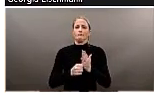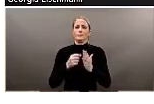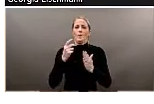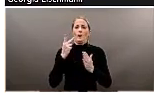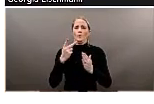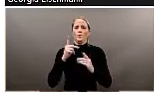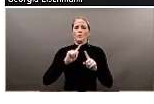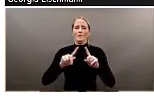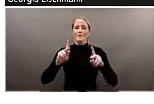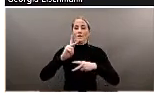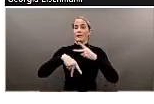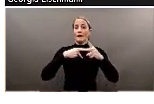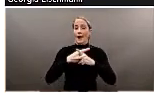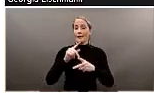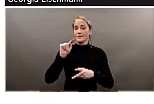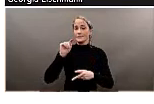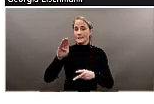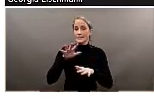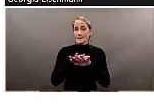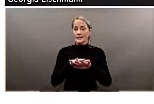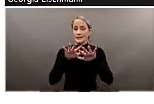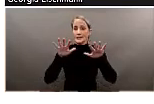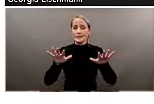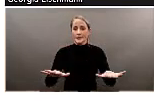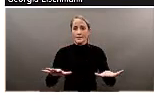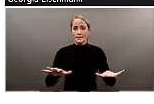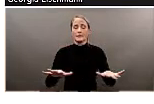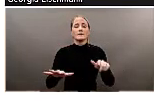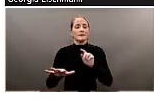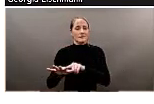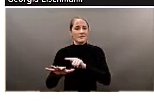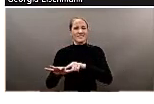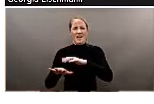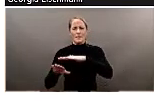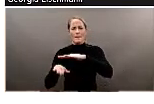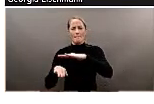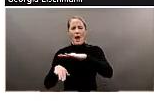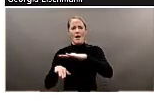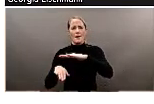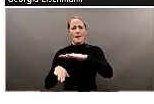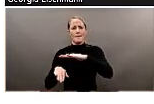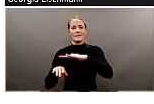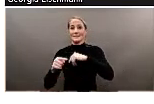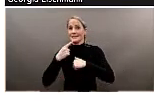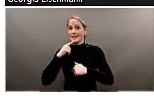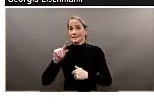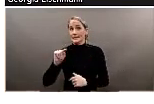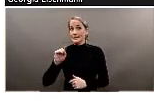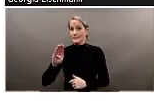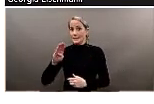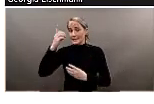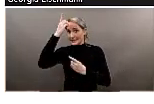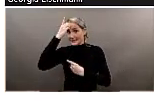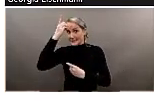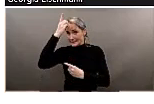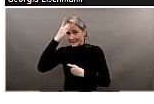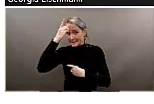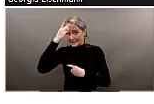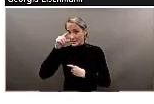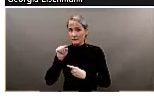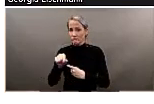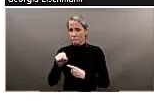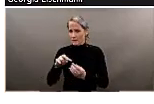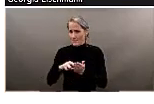So this is where I want to talk a little bit about the two conditions that we think about. So if you look at the bottom of the